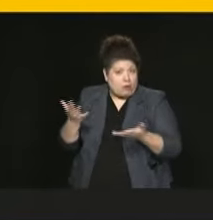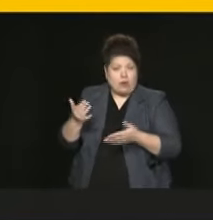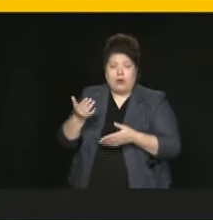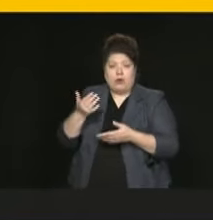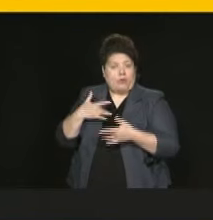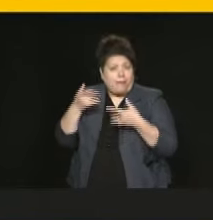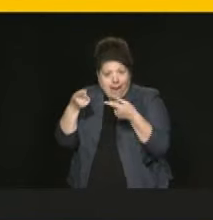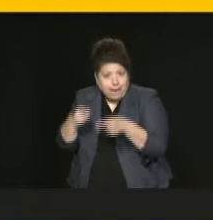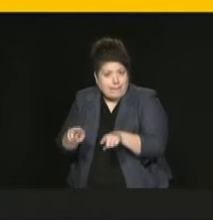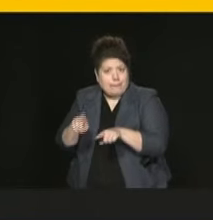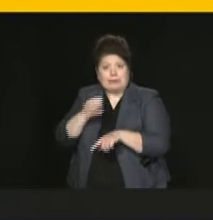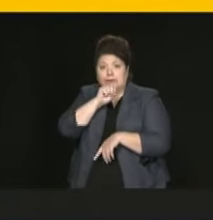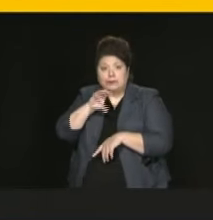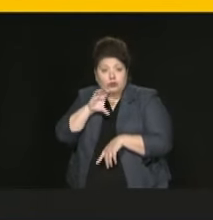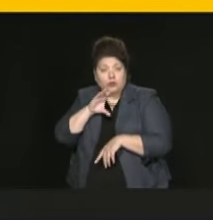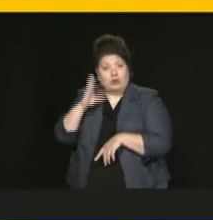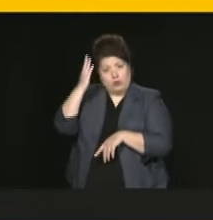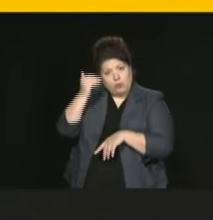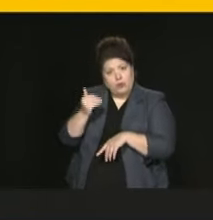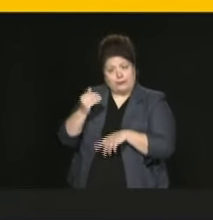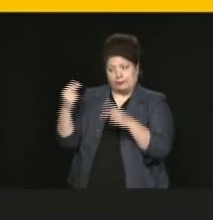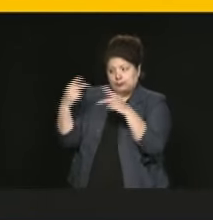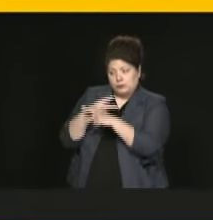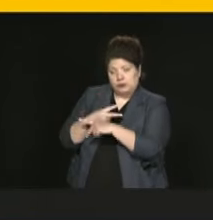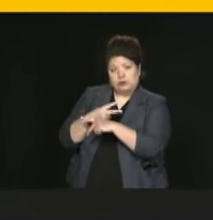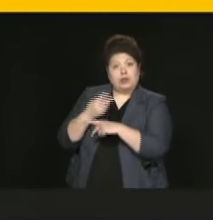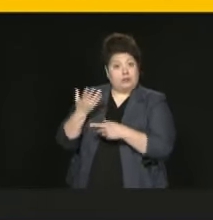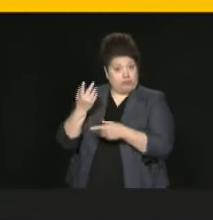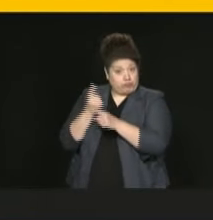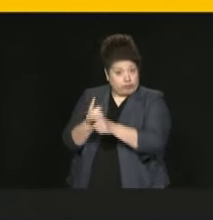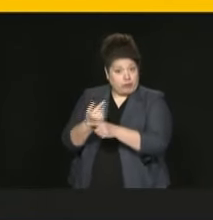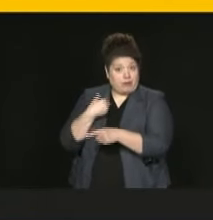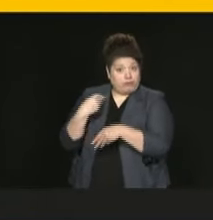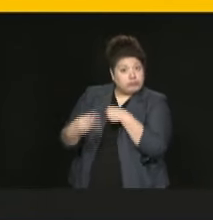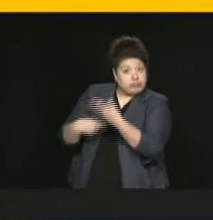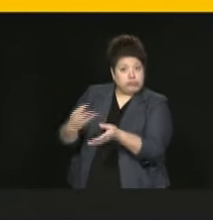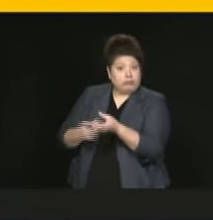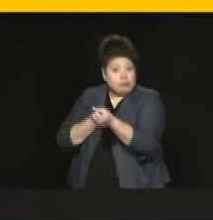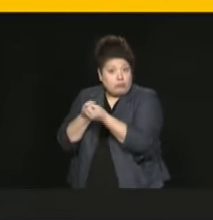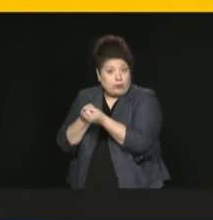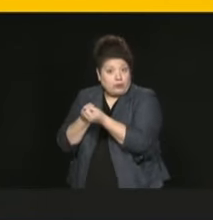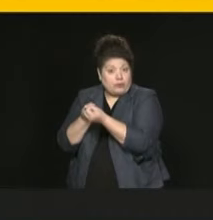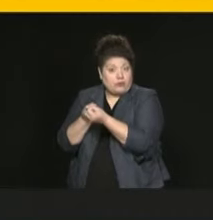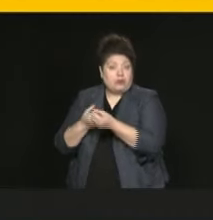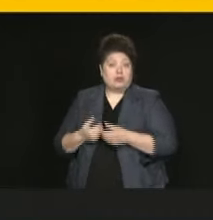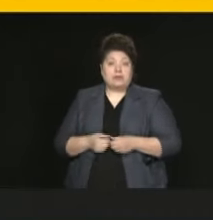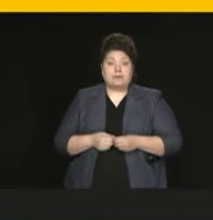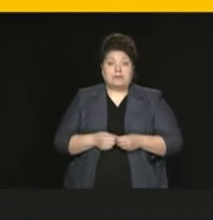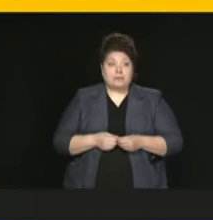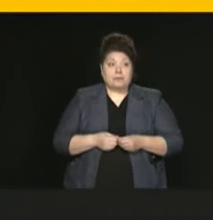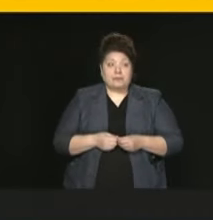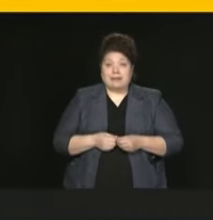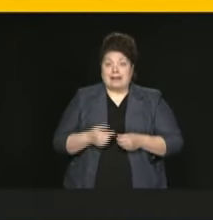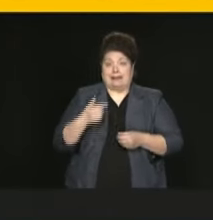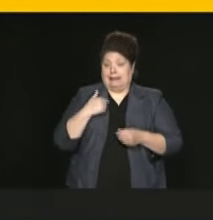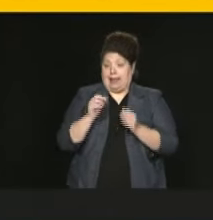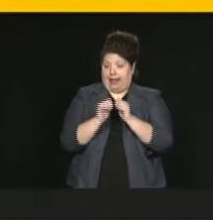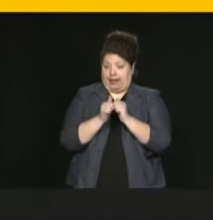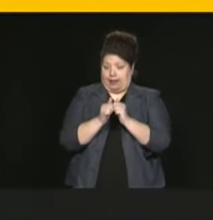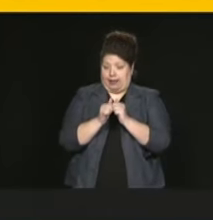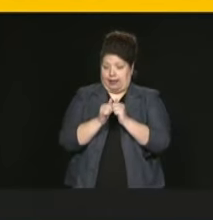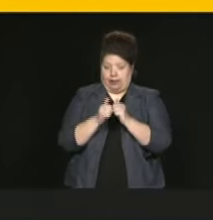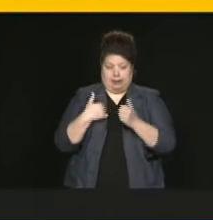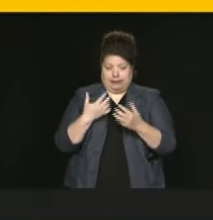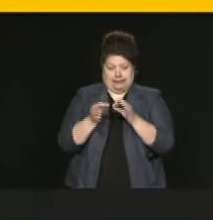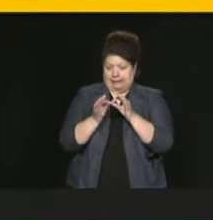them. And in other language, I'm not sure how to say it, but how we can do better in supporting